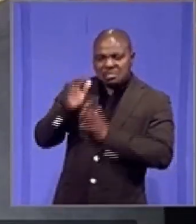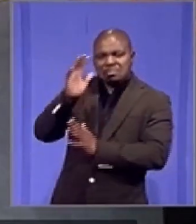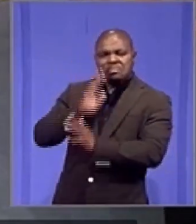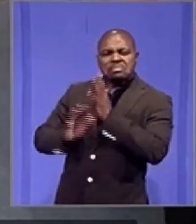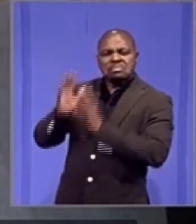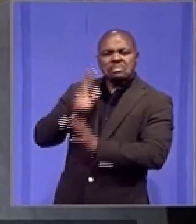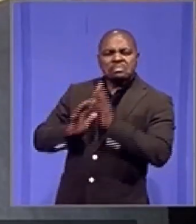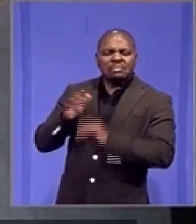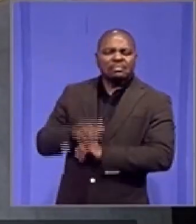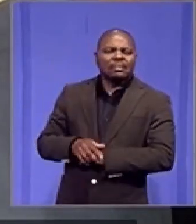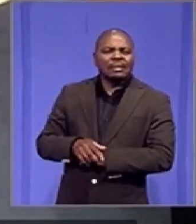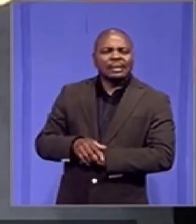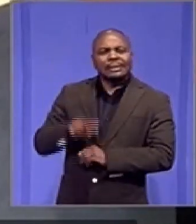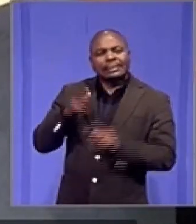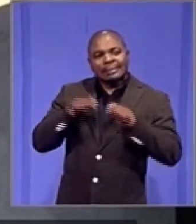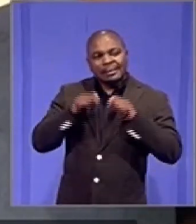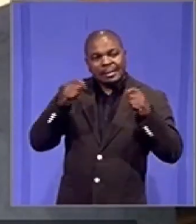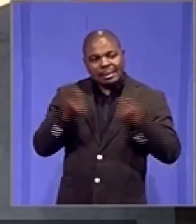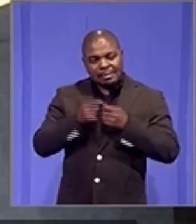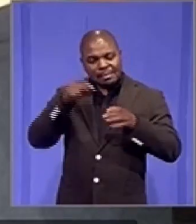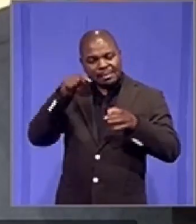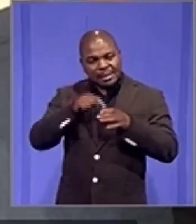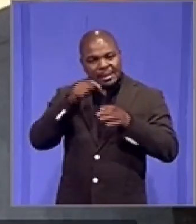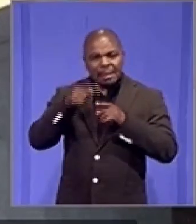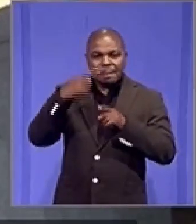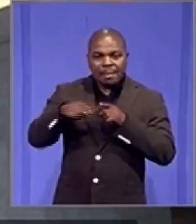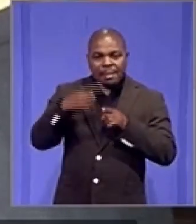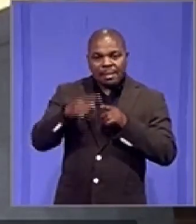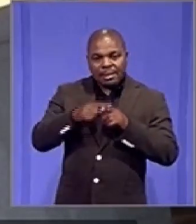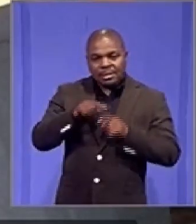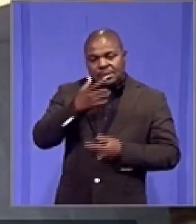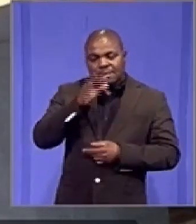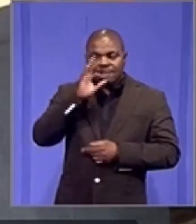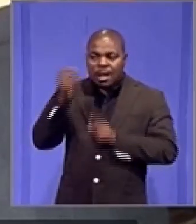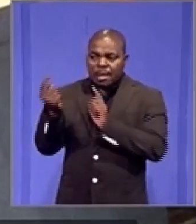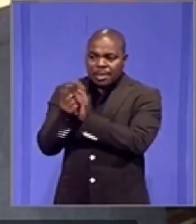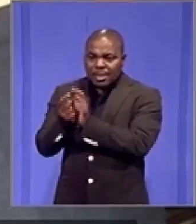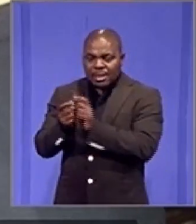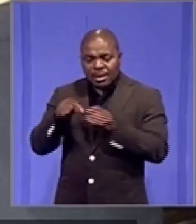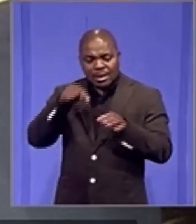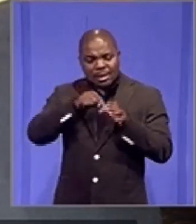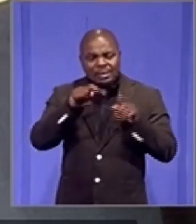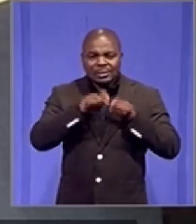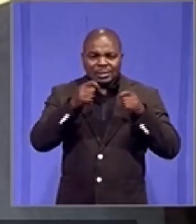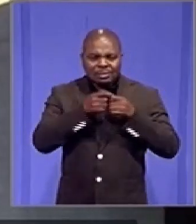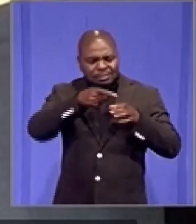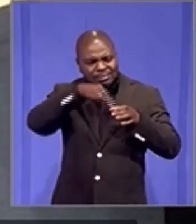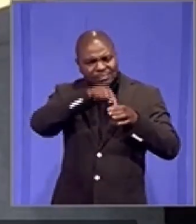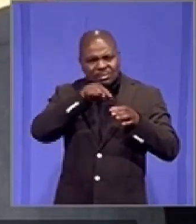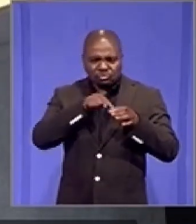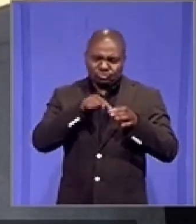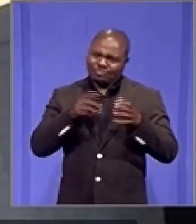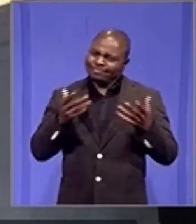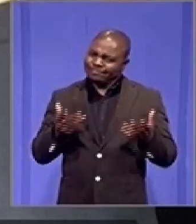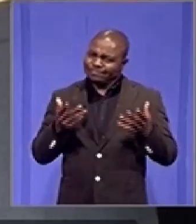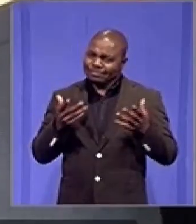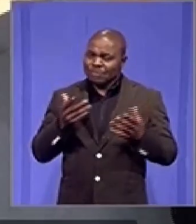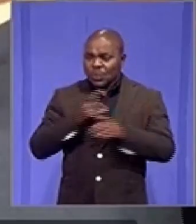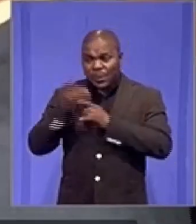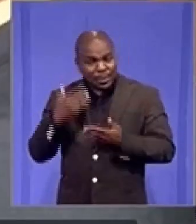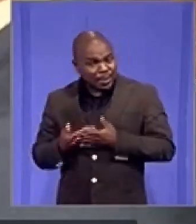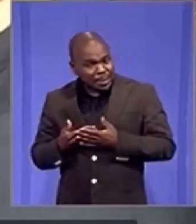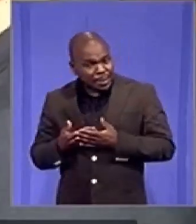gore setlhopha se e leng gore se tlile go tshameka kgatlhanong le naga ya France gompieno ke setlhopha se e leng gore se tlile go